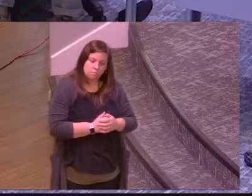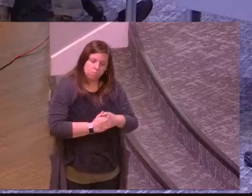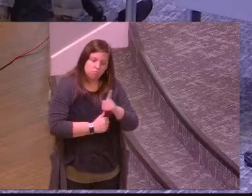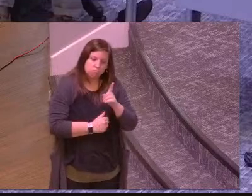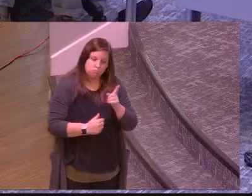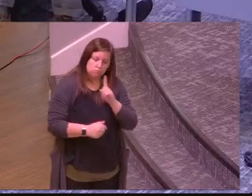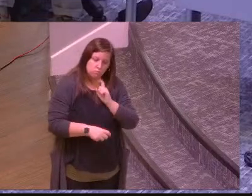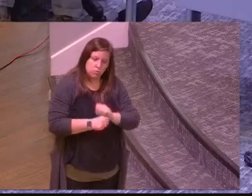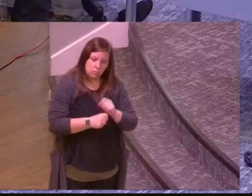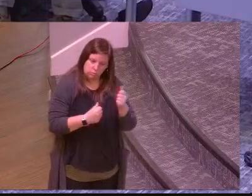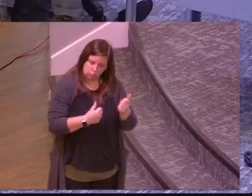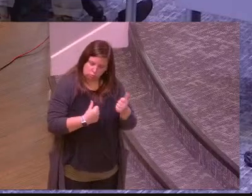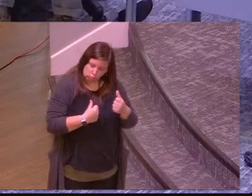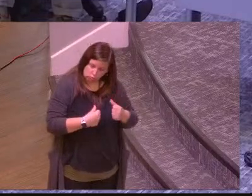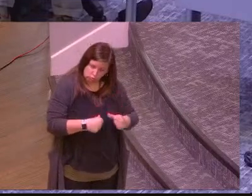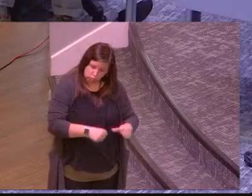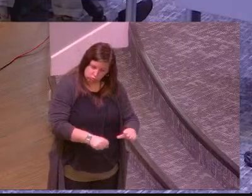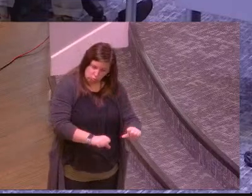communication